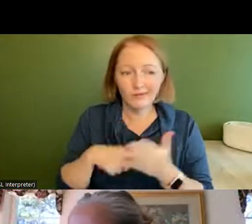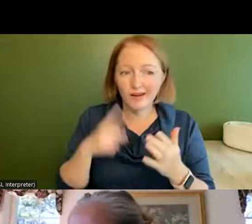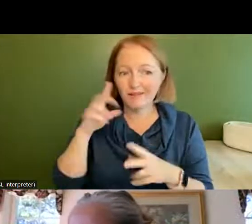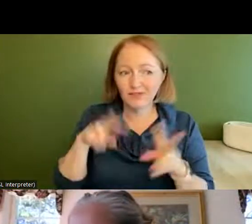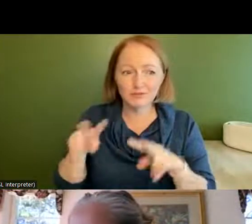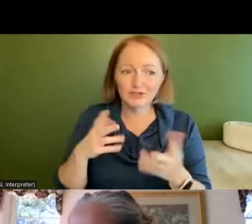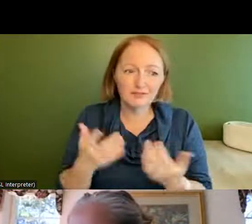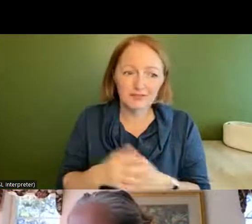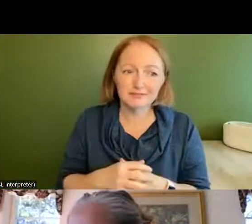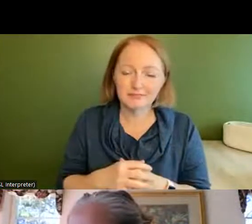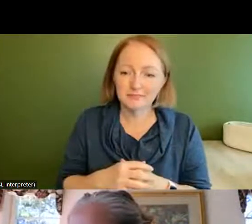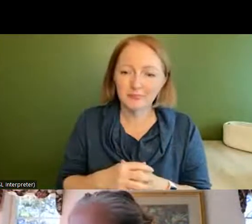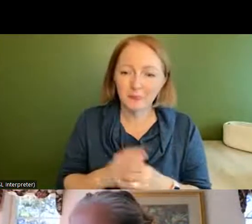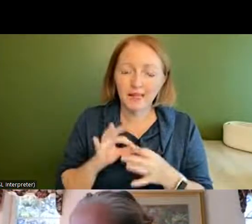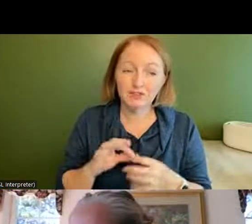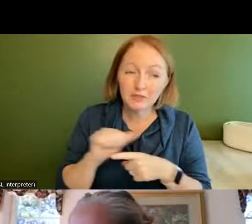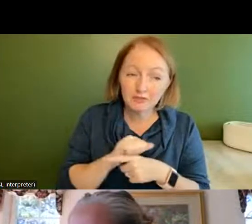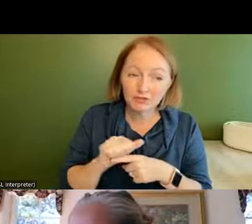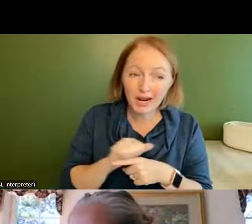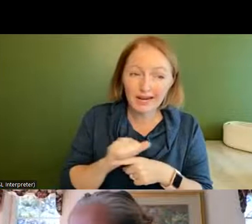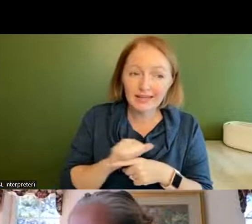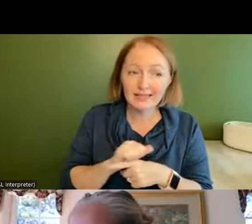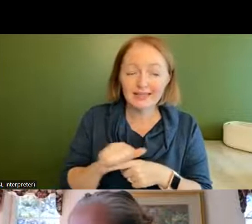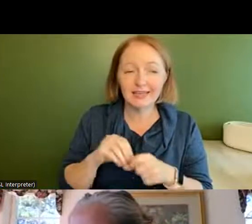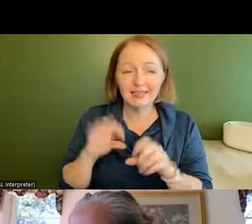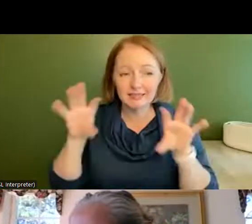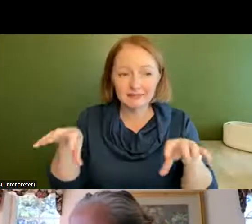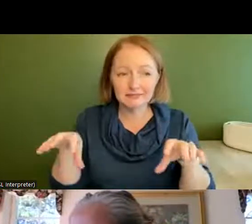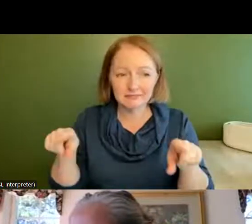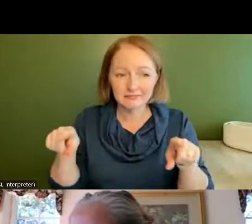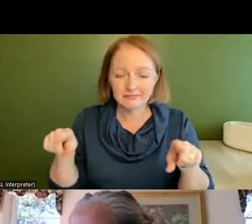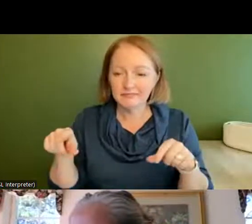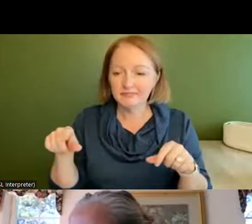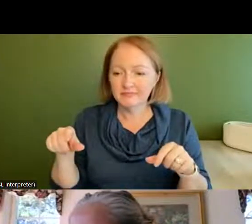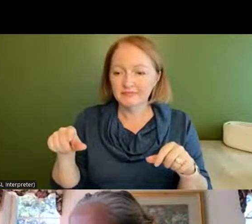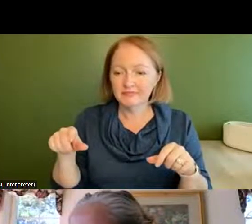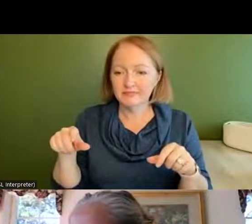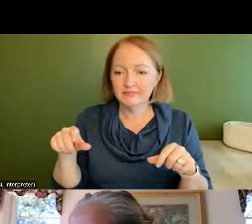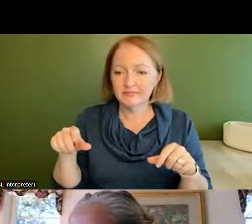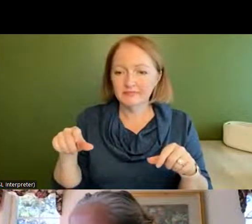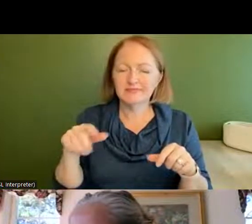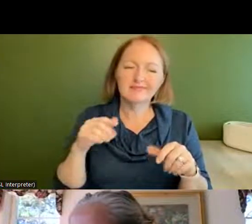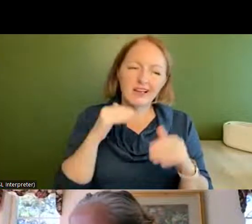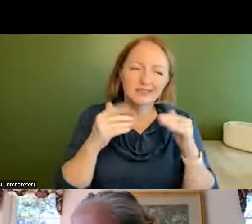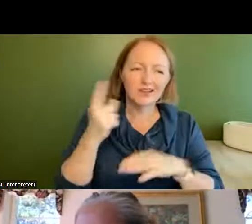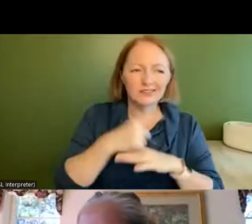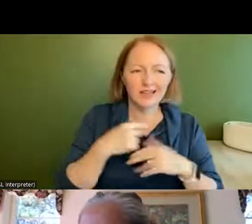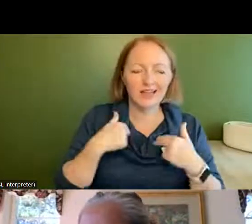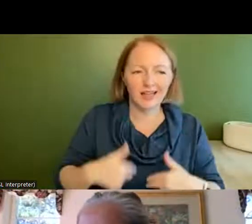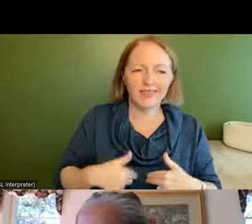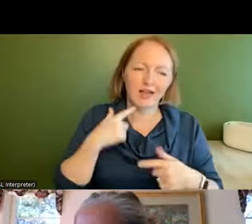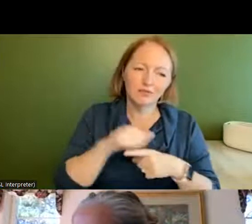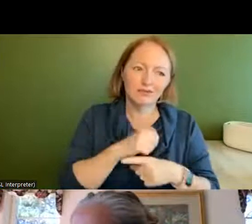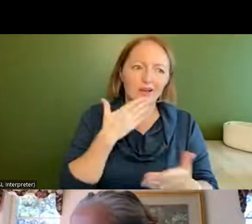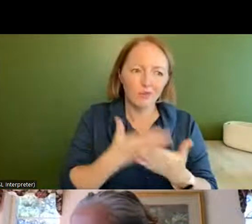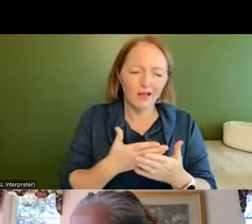observed in terms of training within the facilities. Granted, my experience in adult day health is much different. I was trained very, very